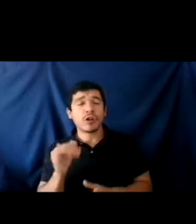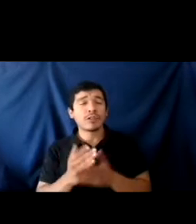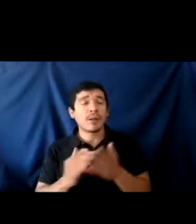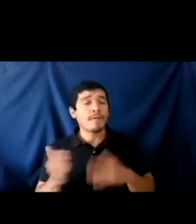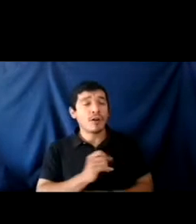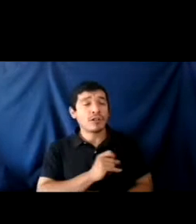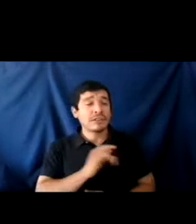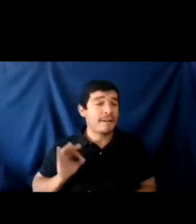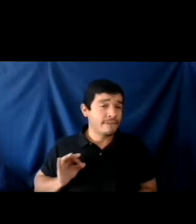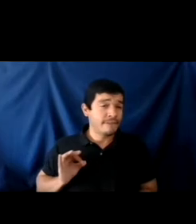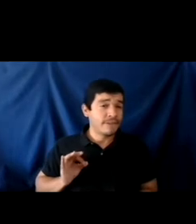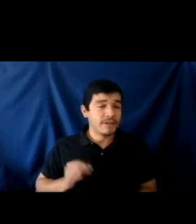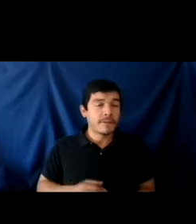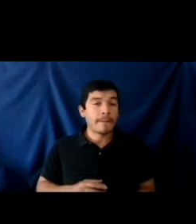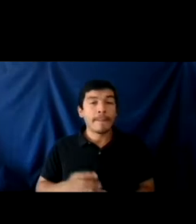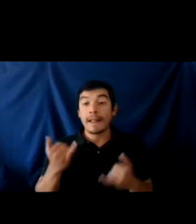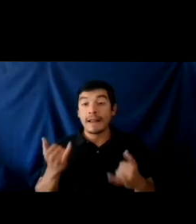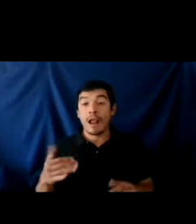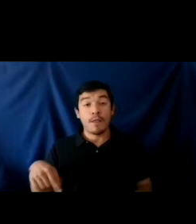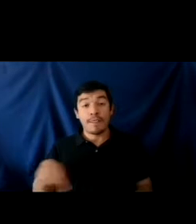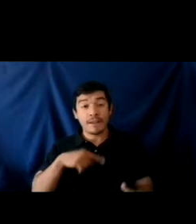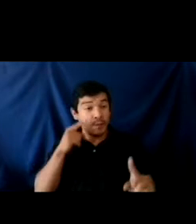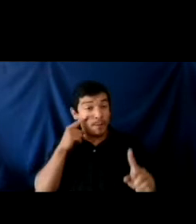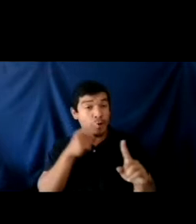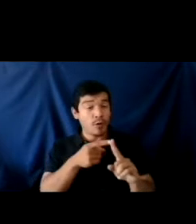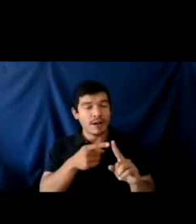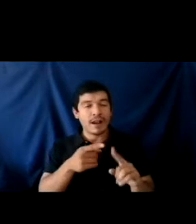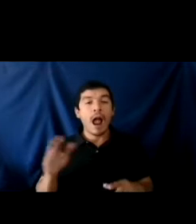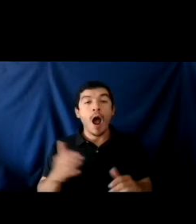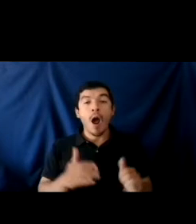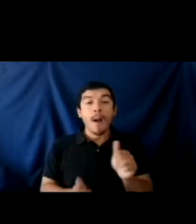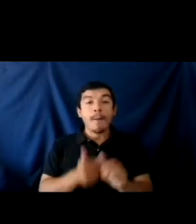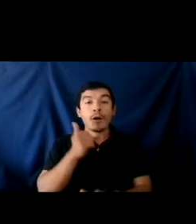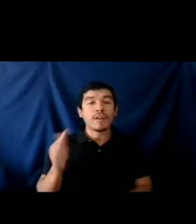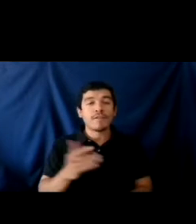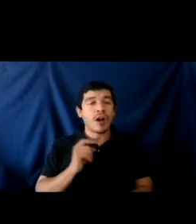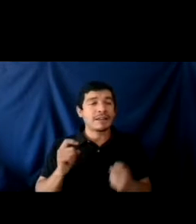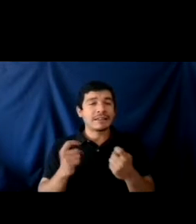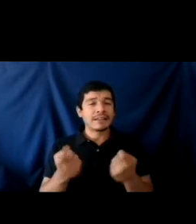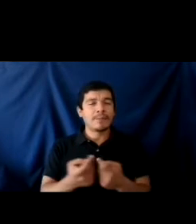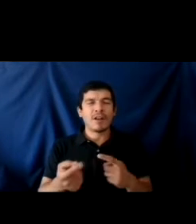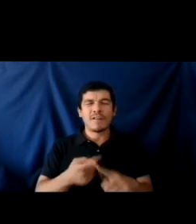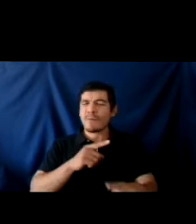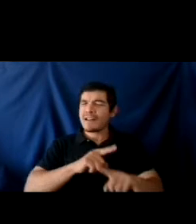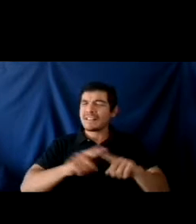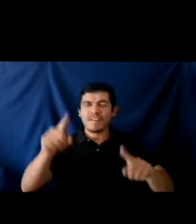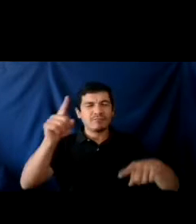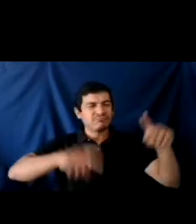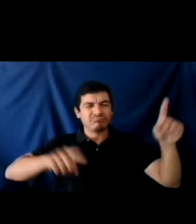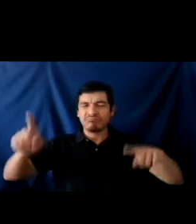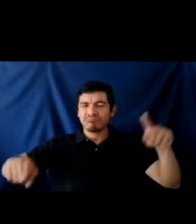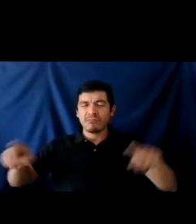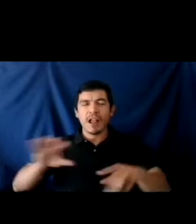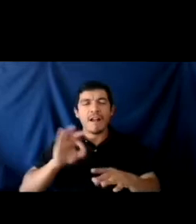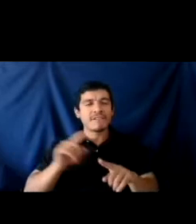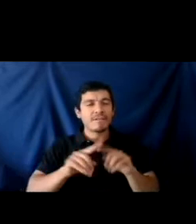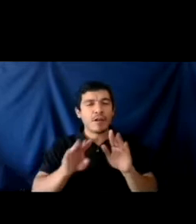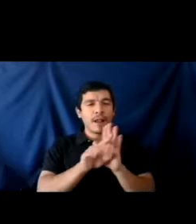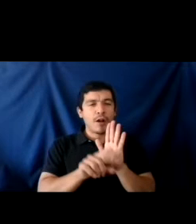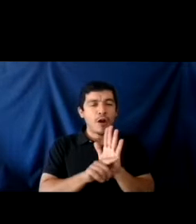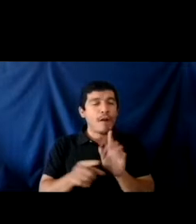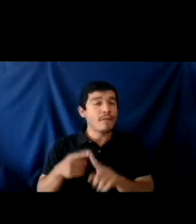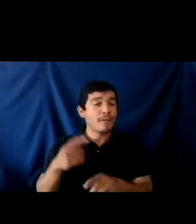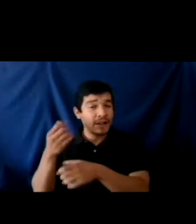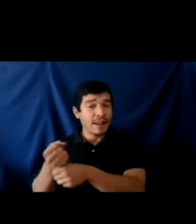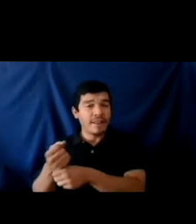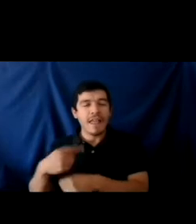staff. At this point, however, the majority of our team is from a broad range of faith backgrounds, and we're